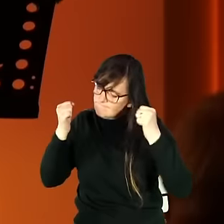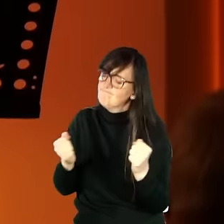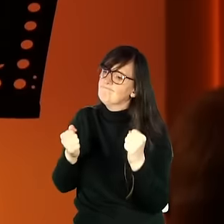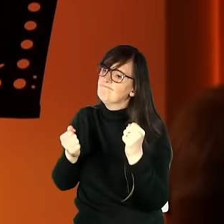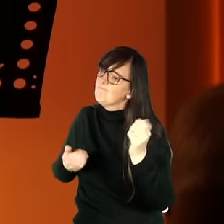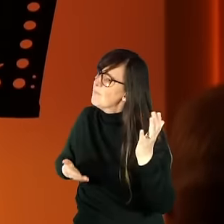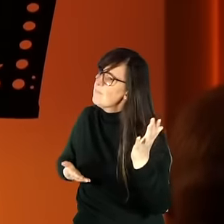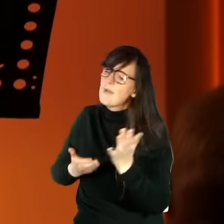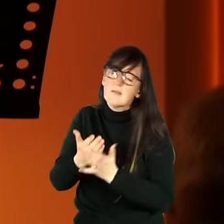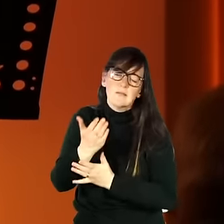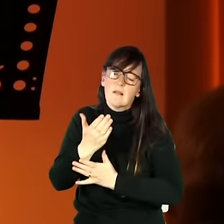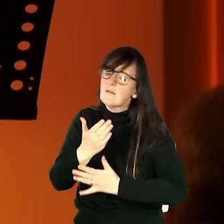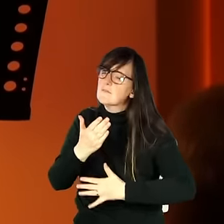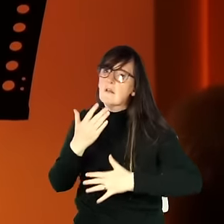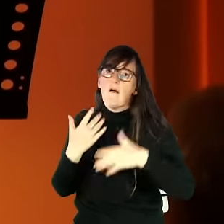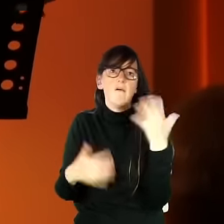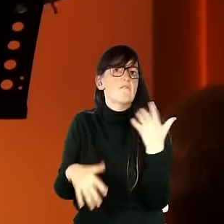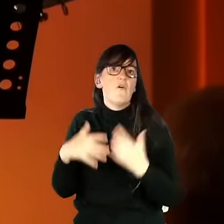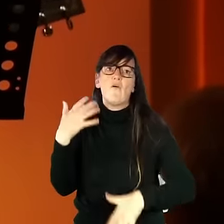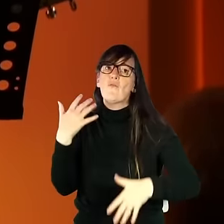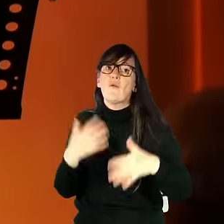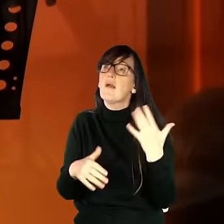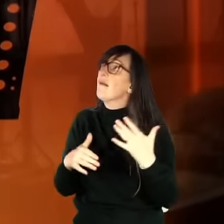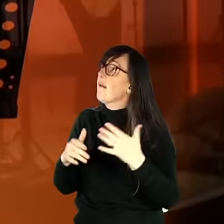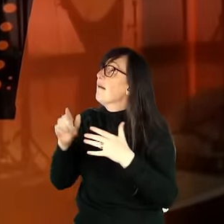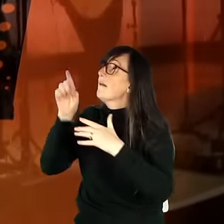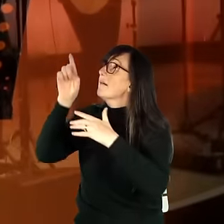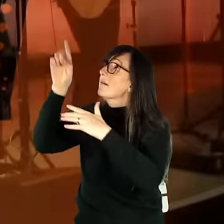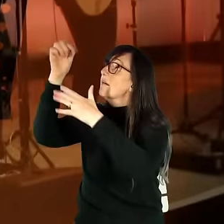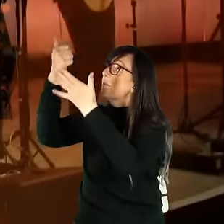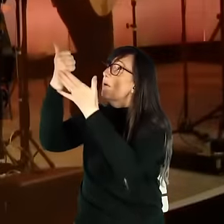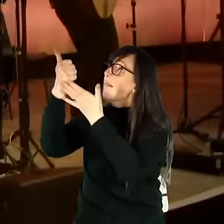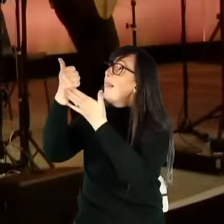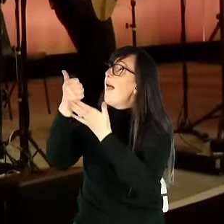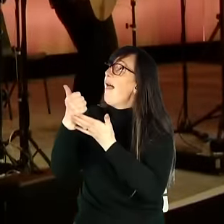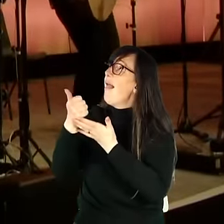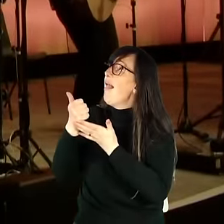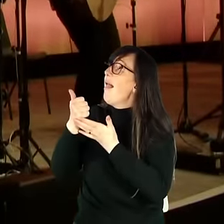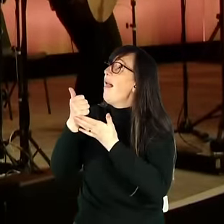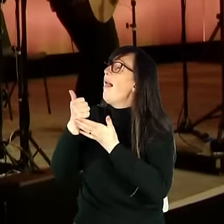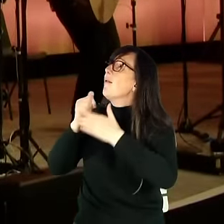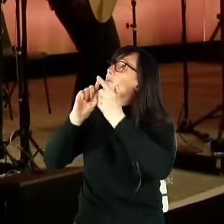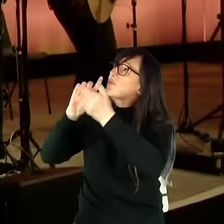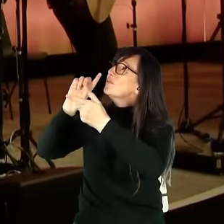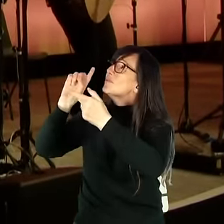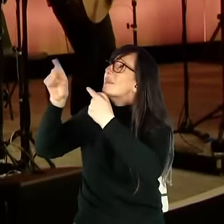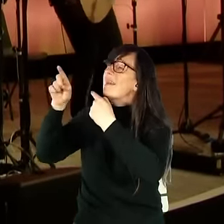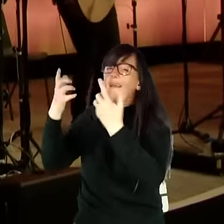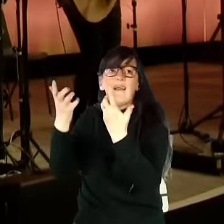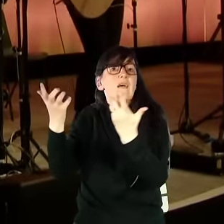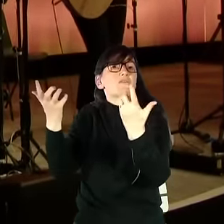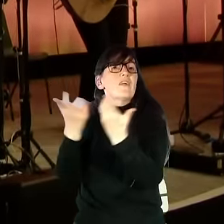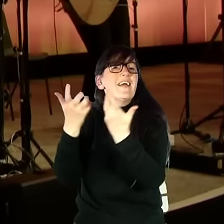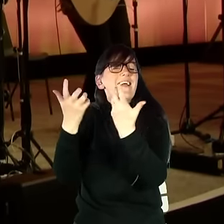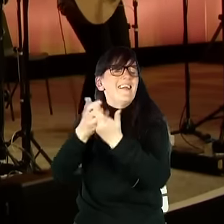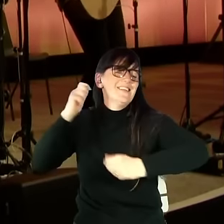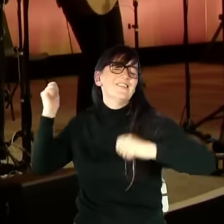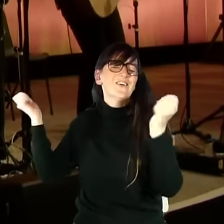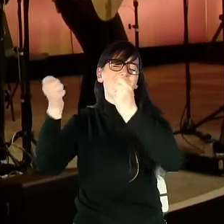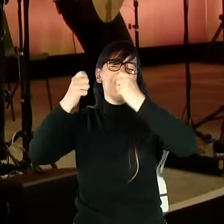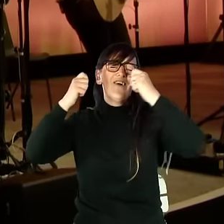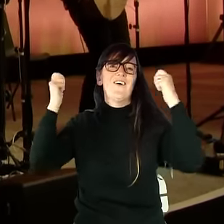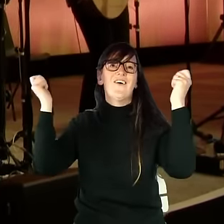Rejoice in the midst of suffering, he will help you sing.